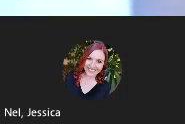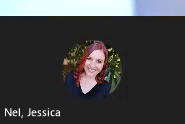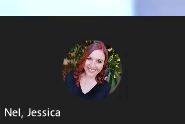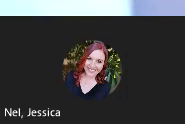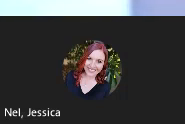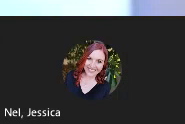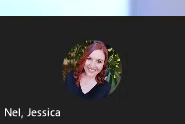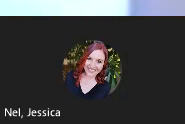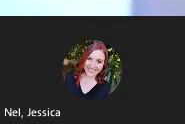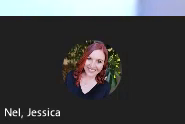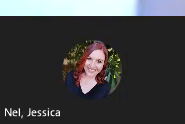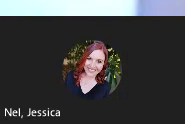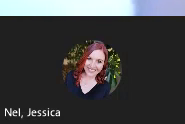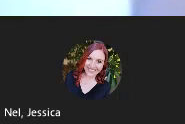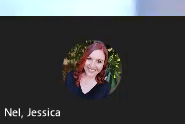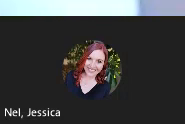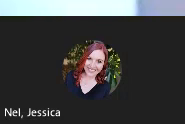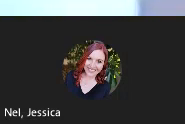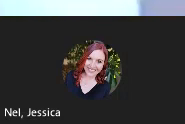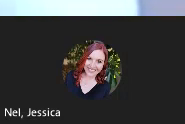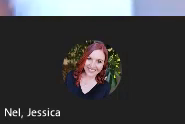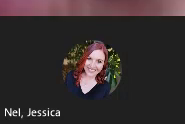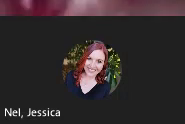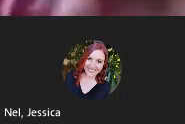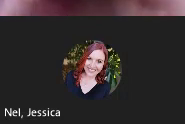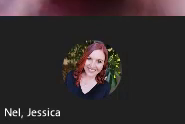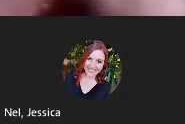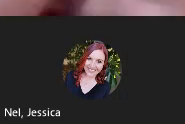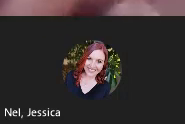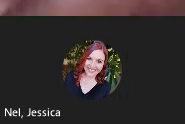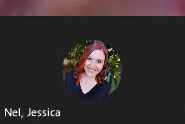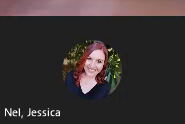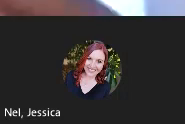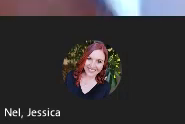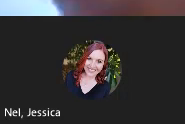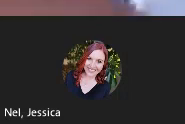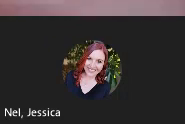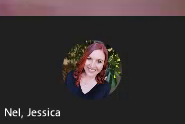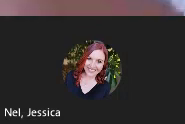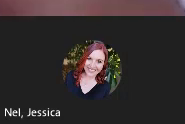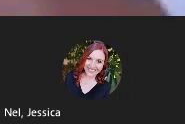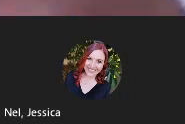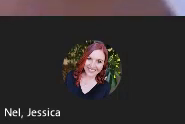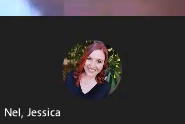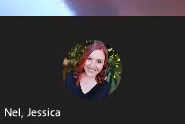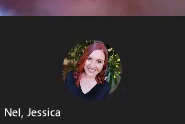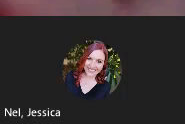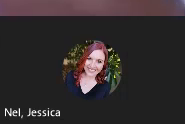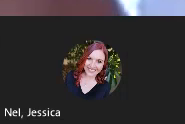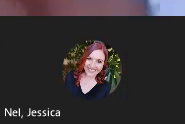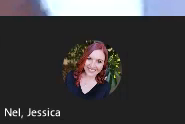It's on the invitation. Join any of the free links, preferably the one with the least amount of